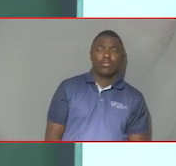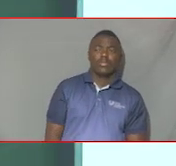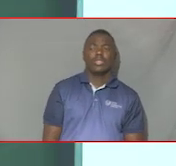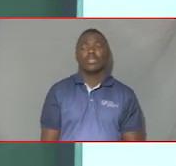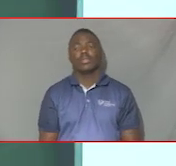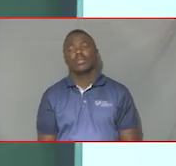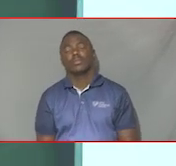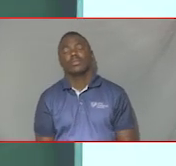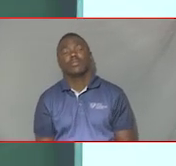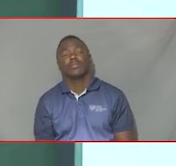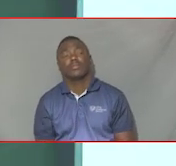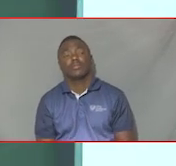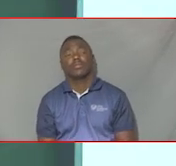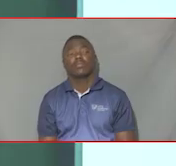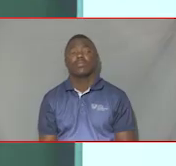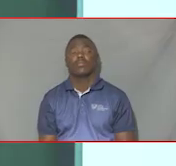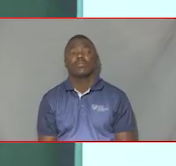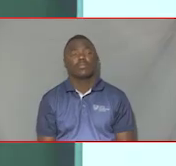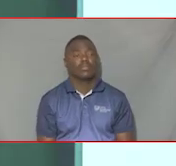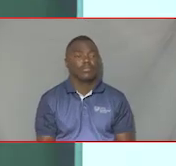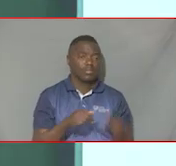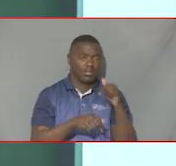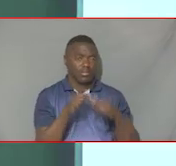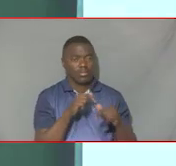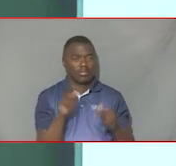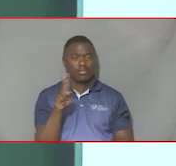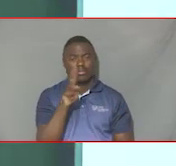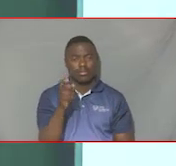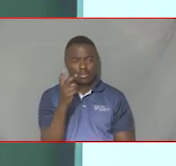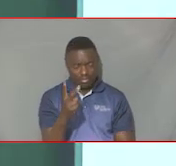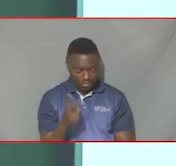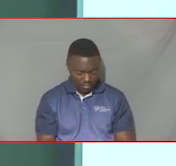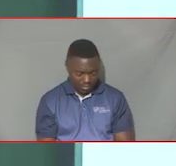Right. People, now we can go back to question 2.